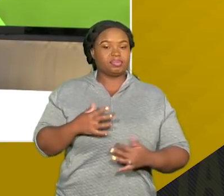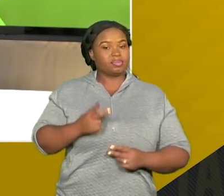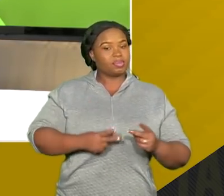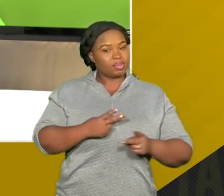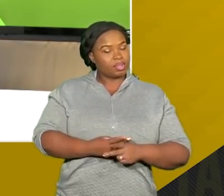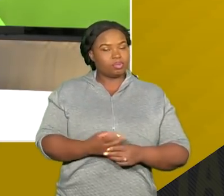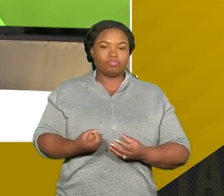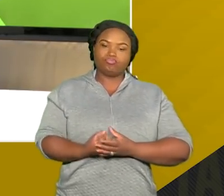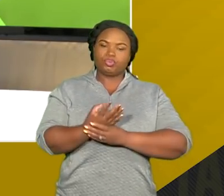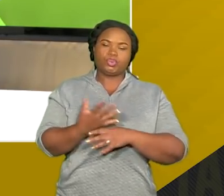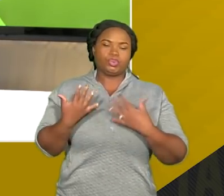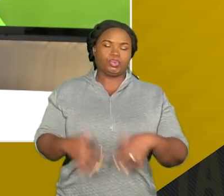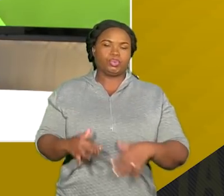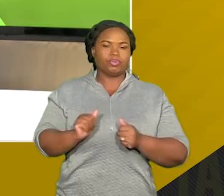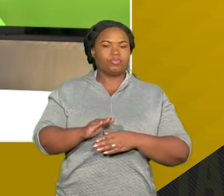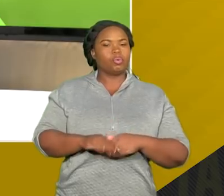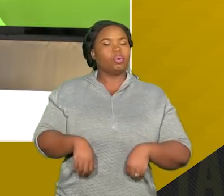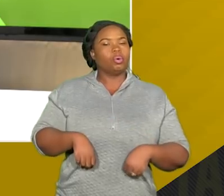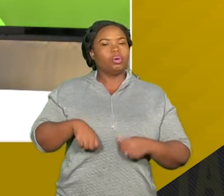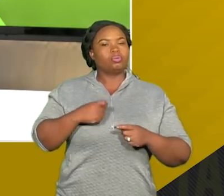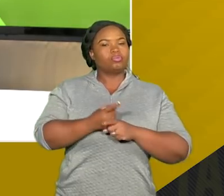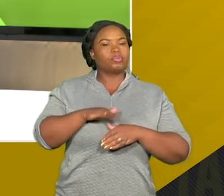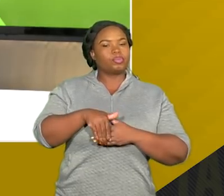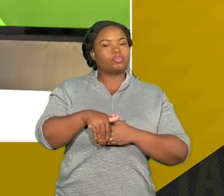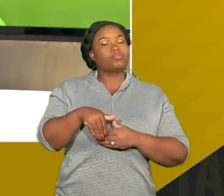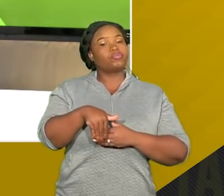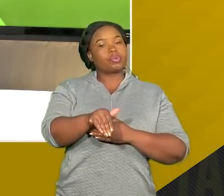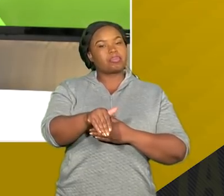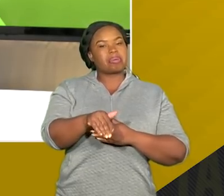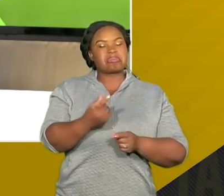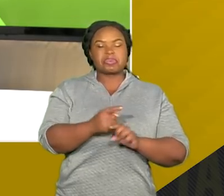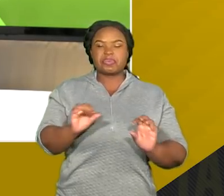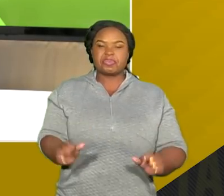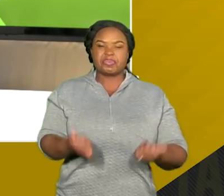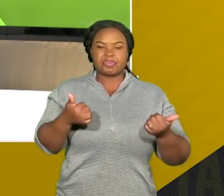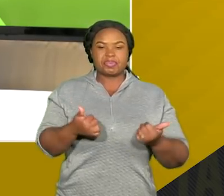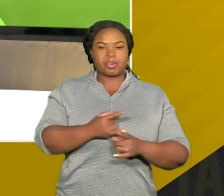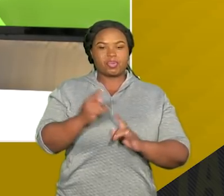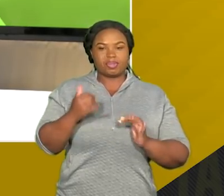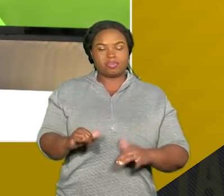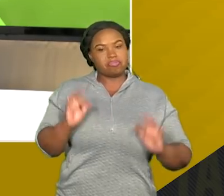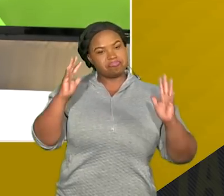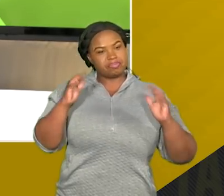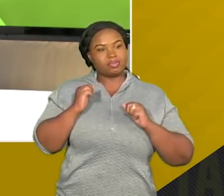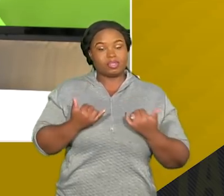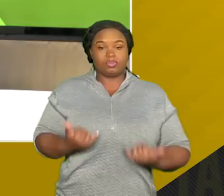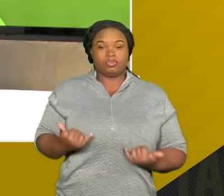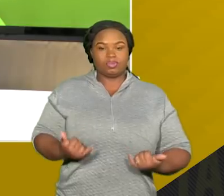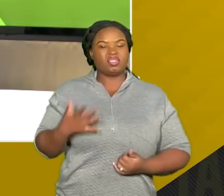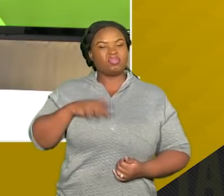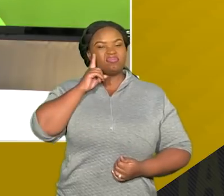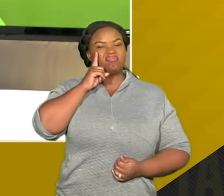to the Proteas, you guys did absolutely amazing stuff on that cricket pitch this weekend. But today mo ga Daily Thetha to level la taba